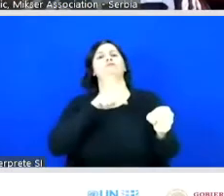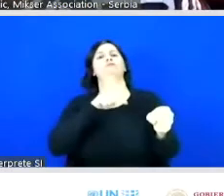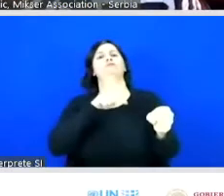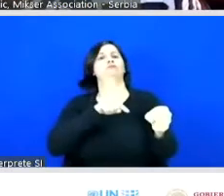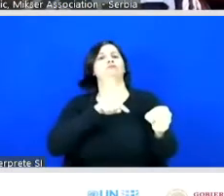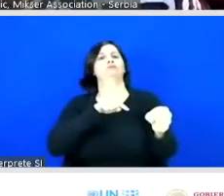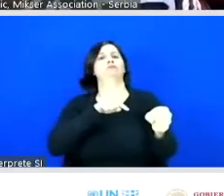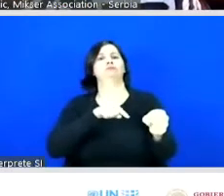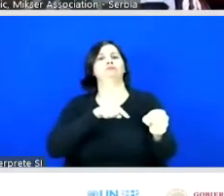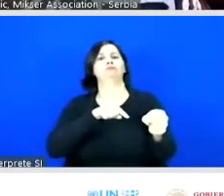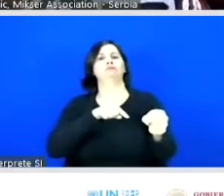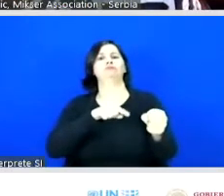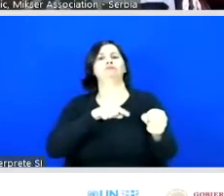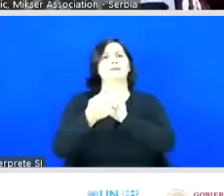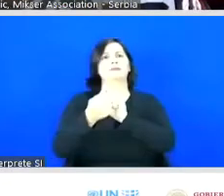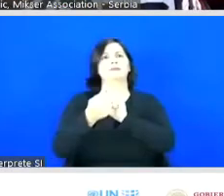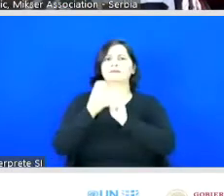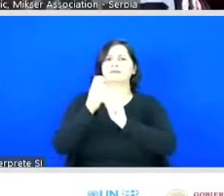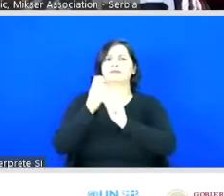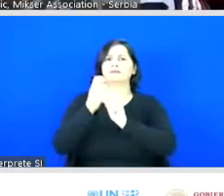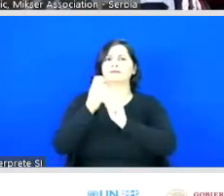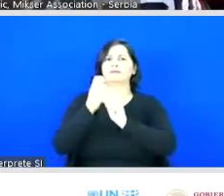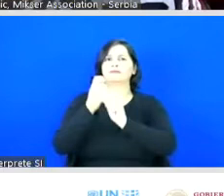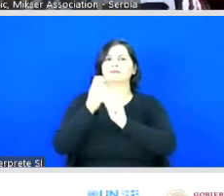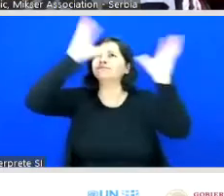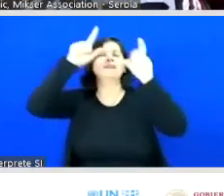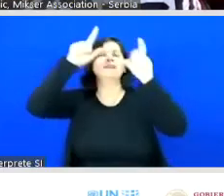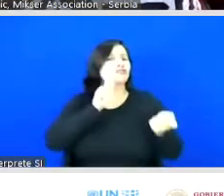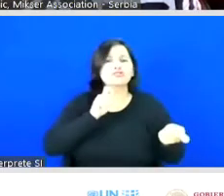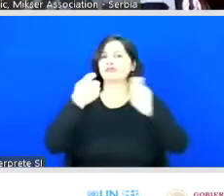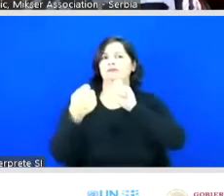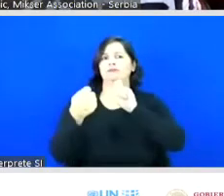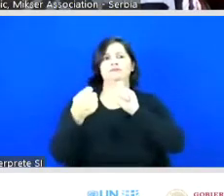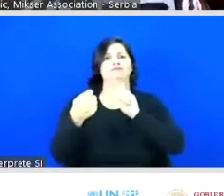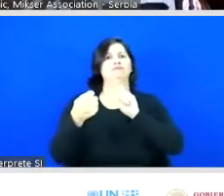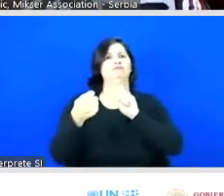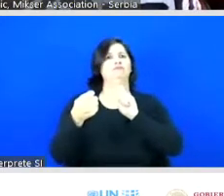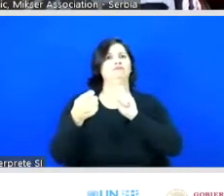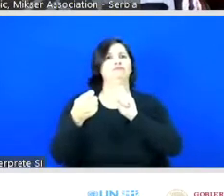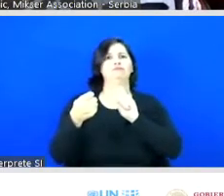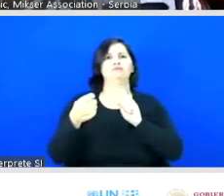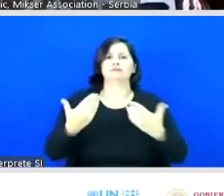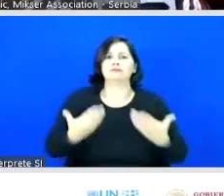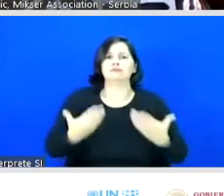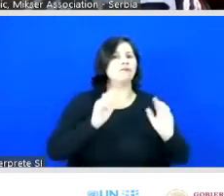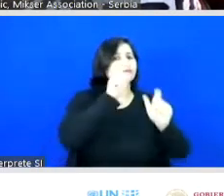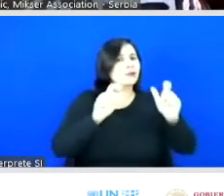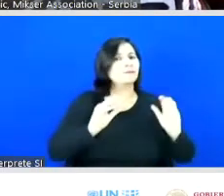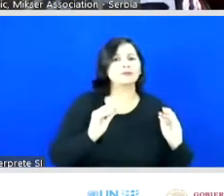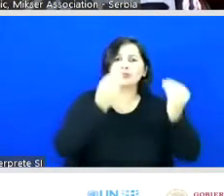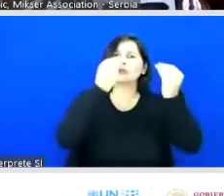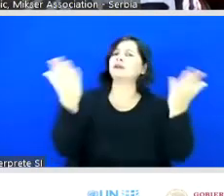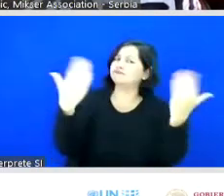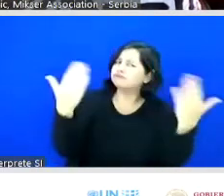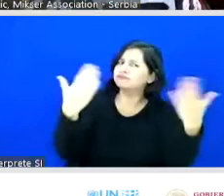innovation. Experimentation has to come to play with climate action, particularly with youth feminists. We can tap into, you